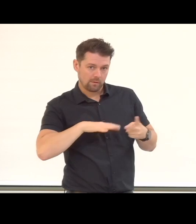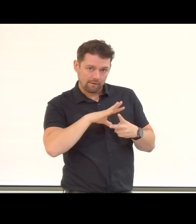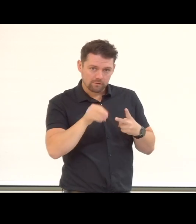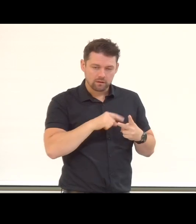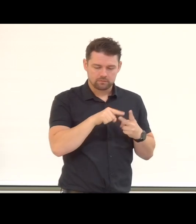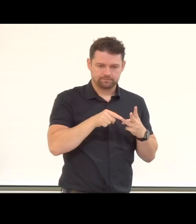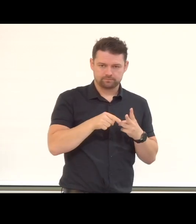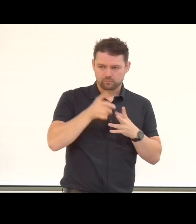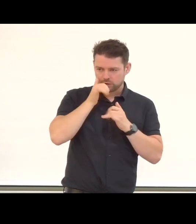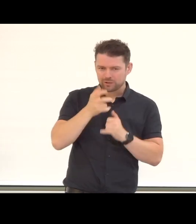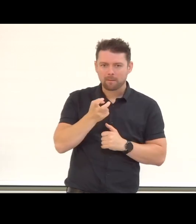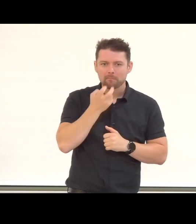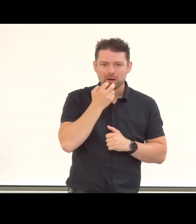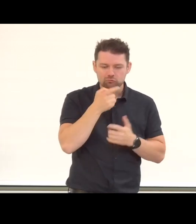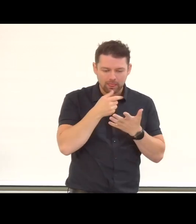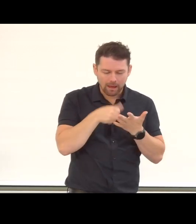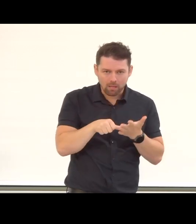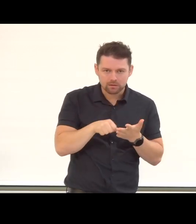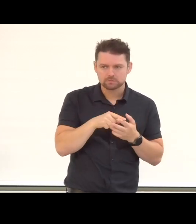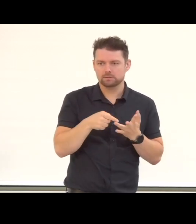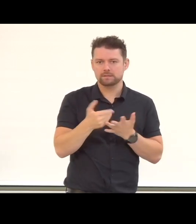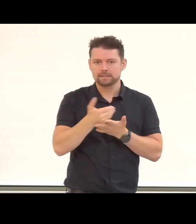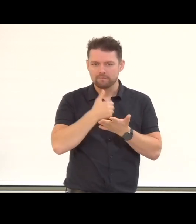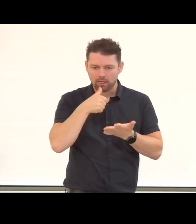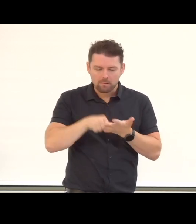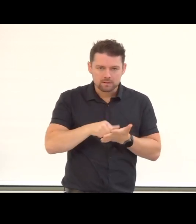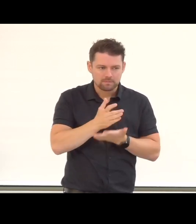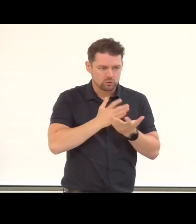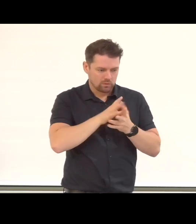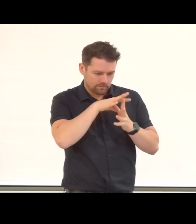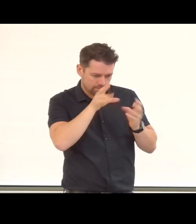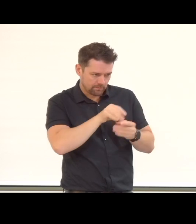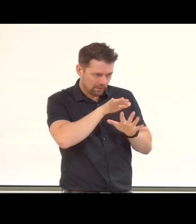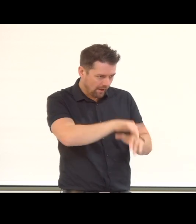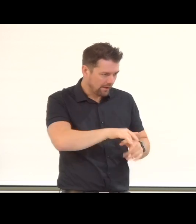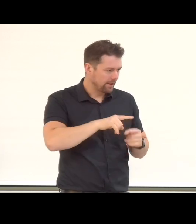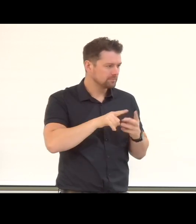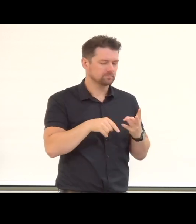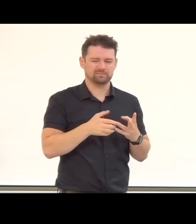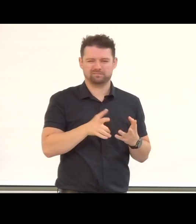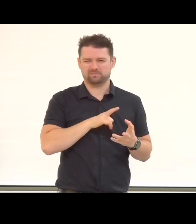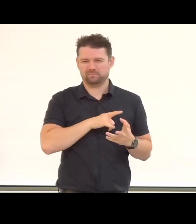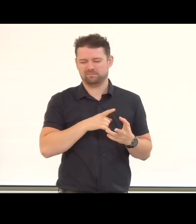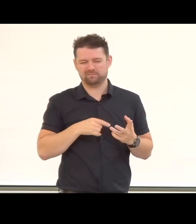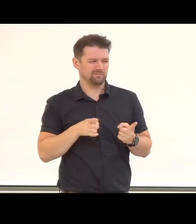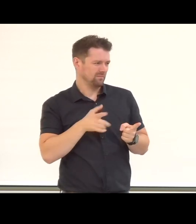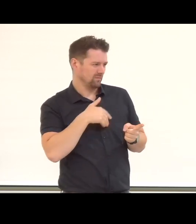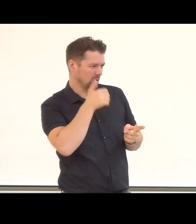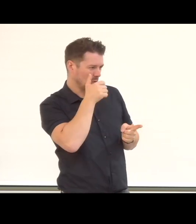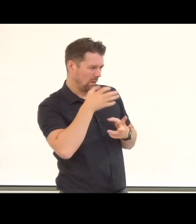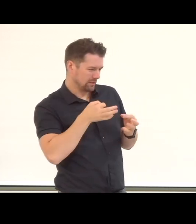checking all the battery labels, that all the safety labels, that everything is there, because you maybe know about all of this, yeah, okay.